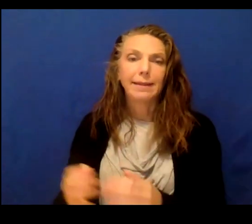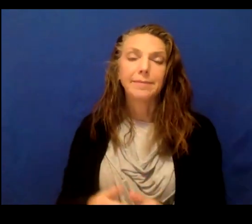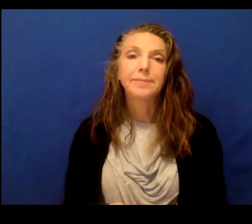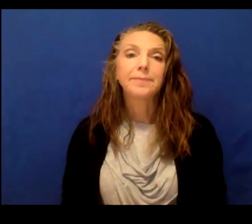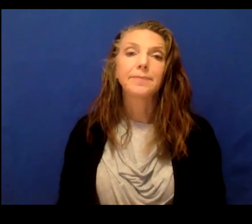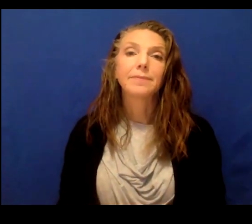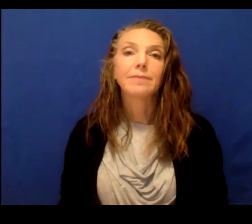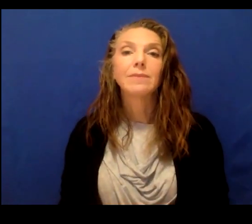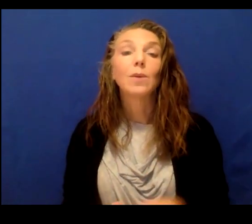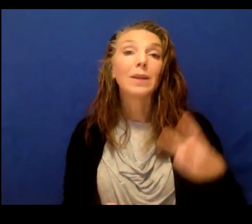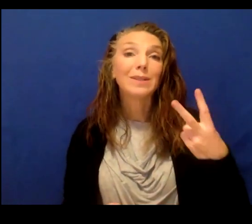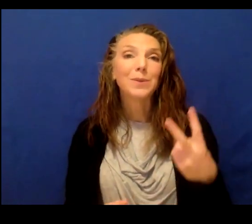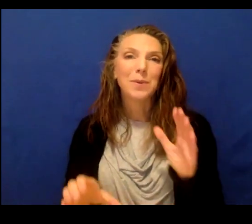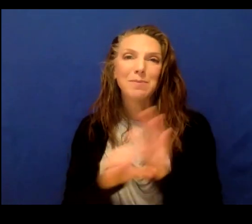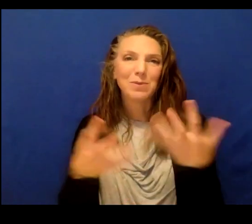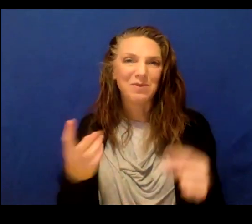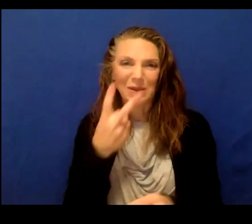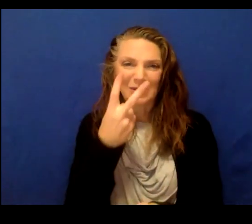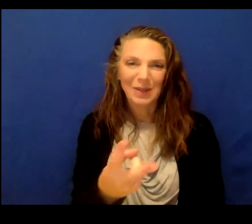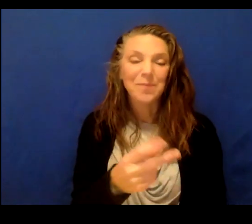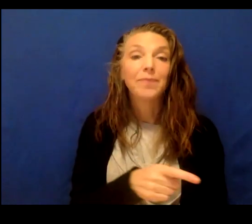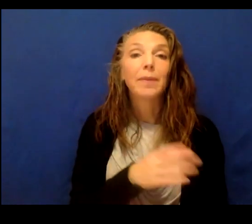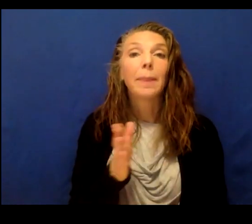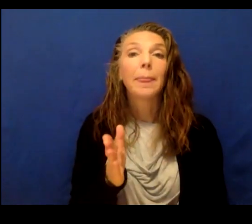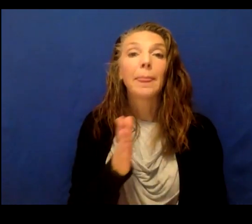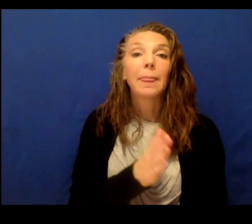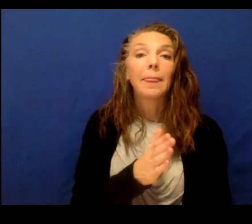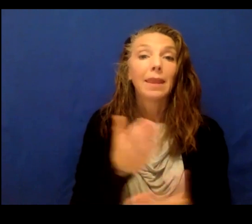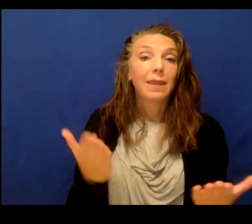And so going back to these two pictures we already looked at, you see that